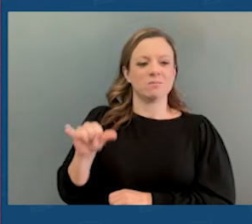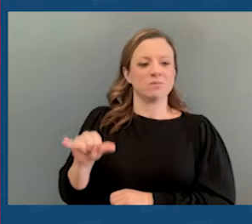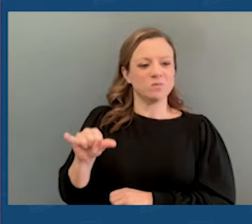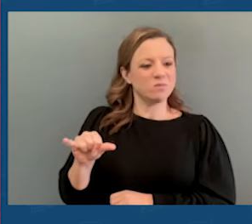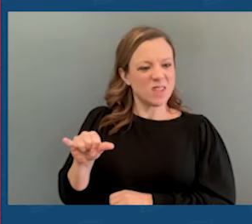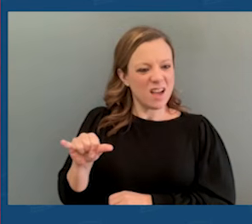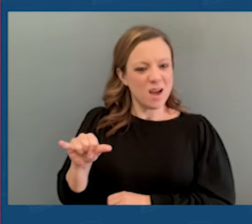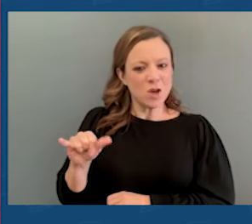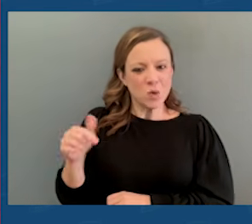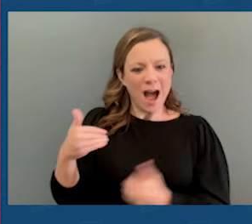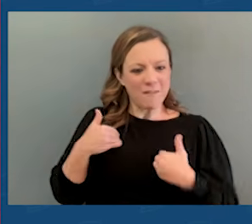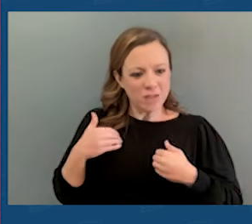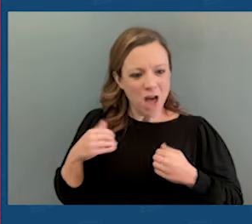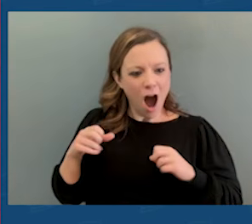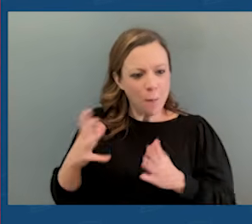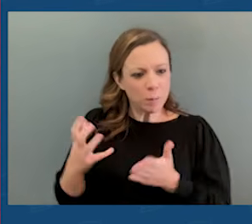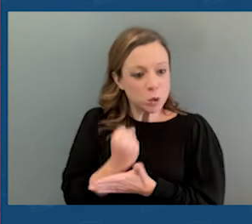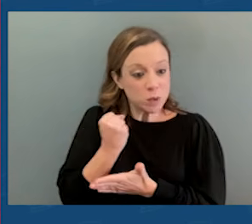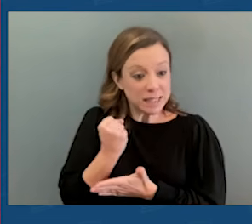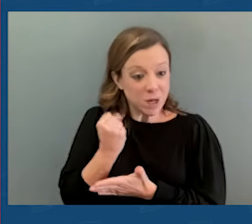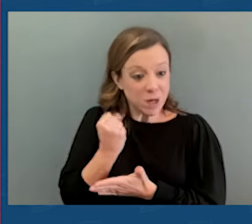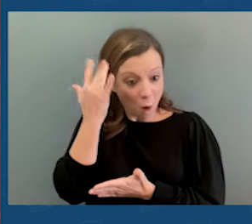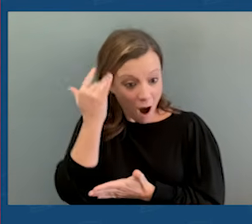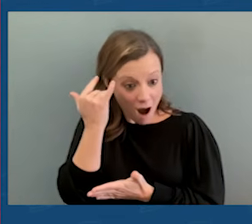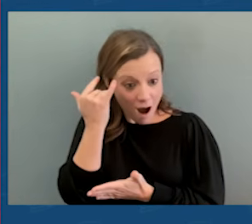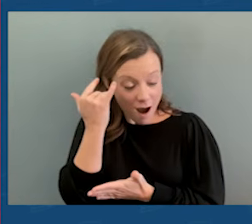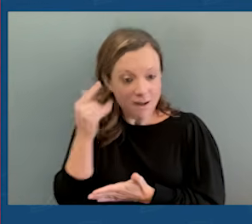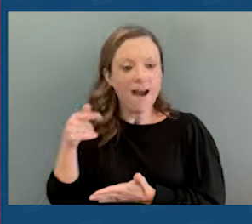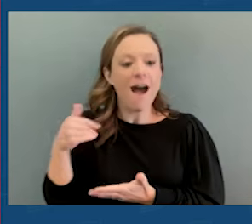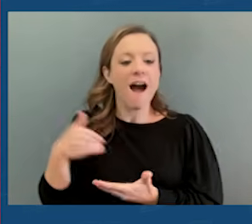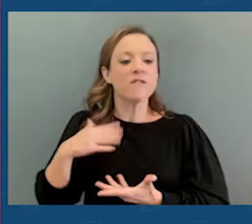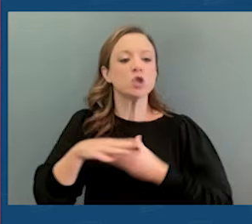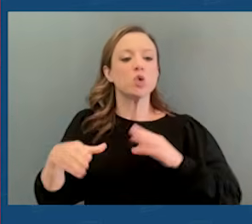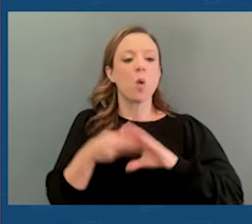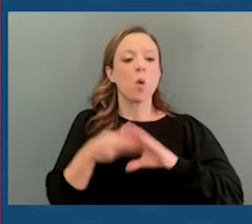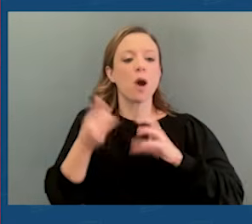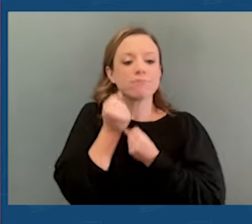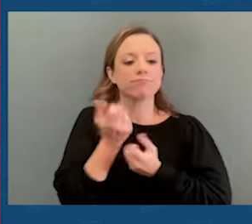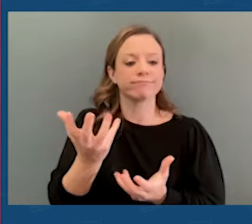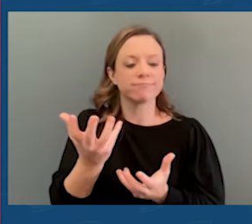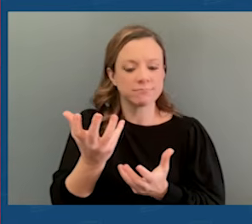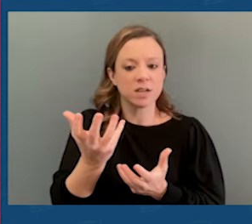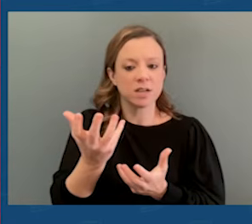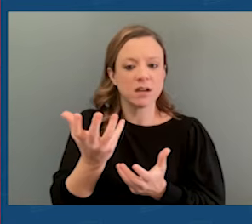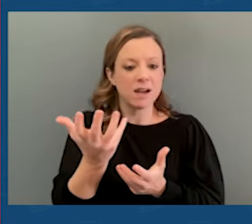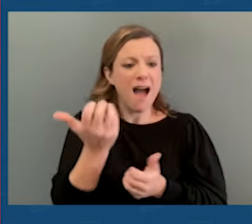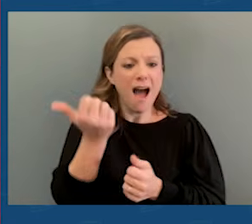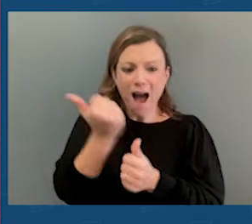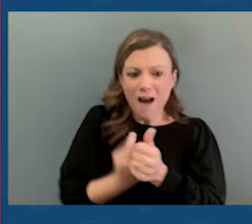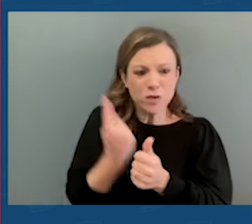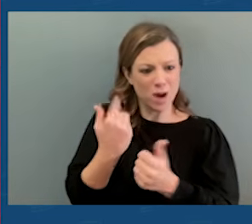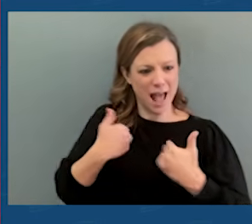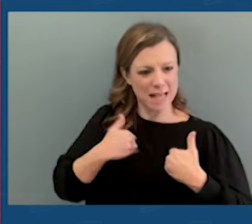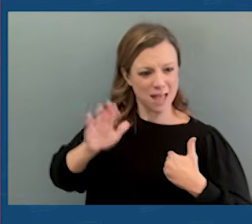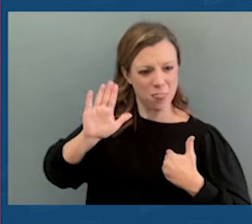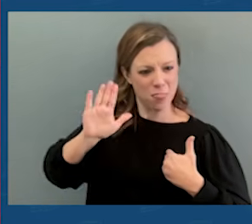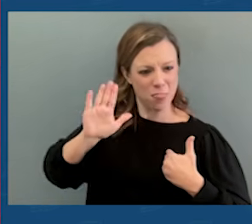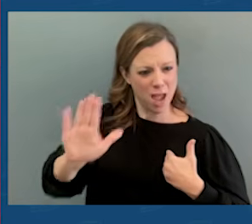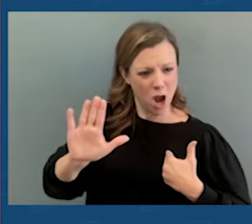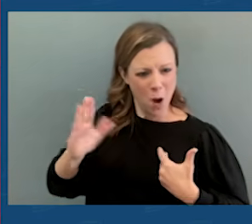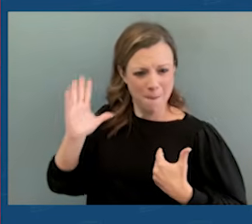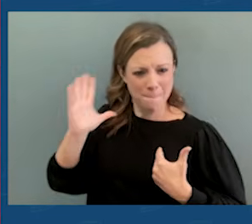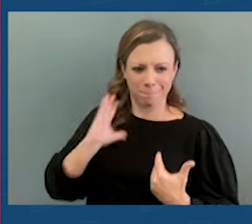you have a story to tell. Everybody brings their own stuff to these roles, and I get to bring